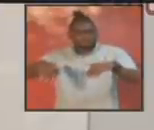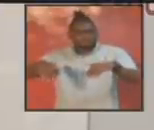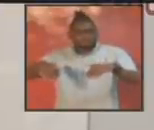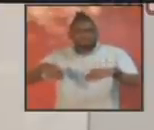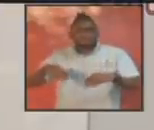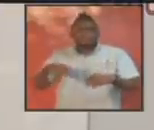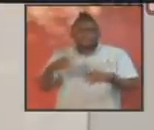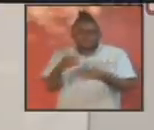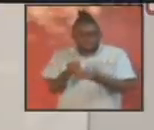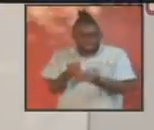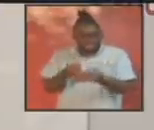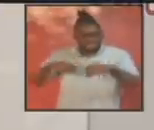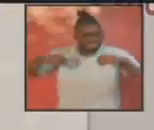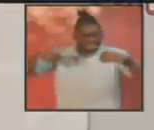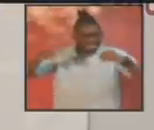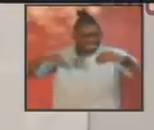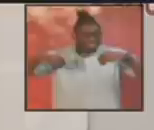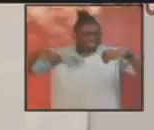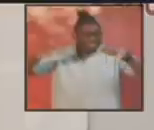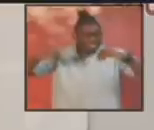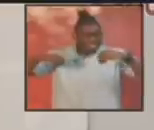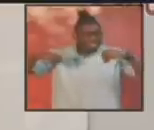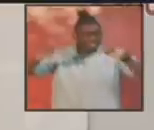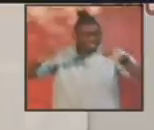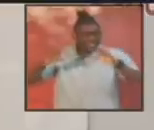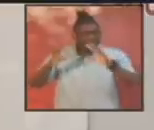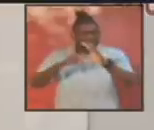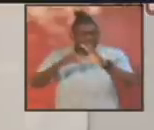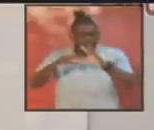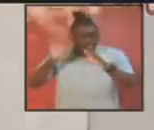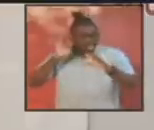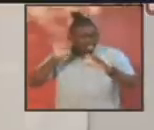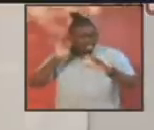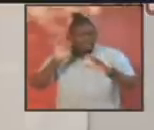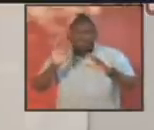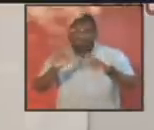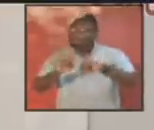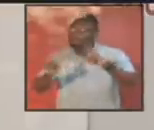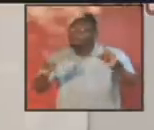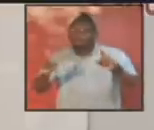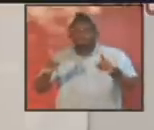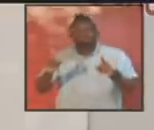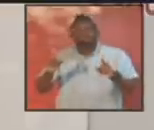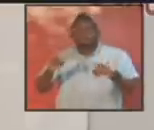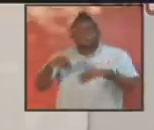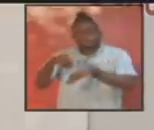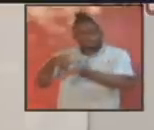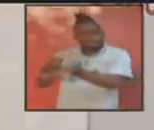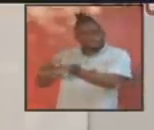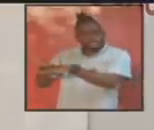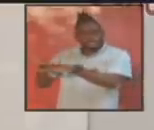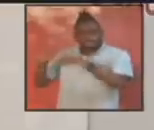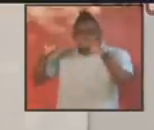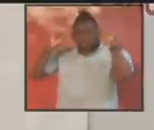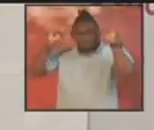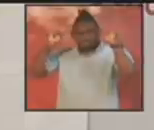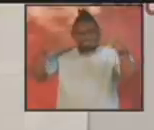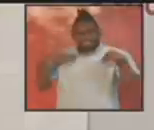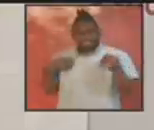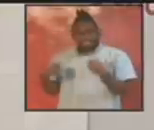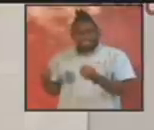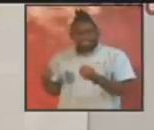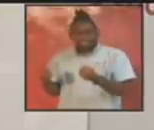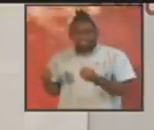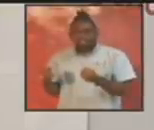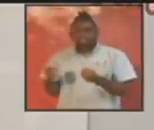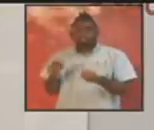states. This information was immediately passed on by our ministry to the Ministry of Health. In response, the